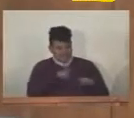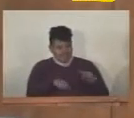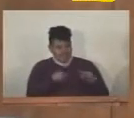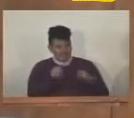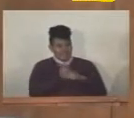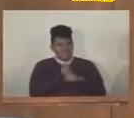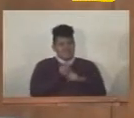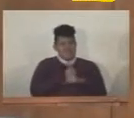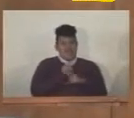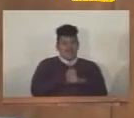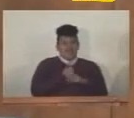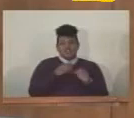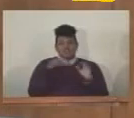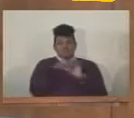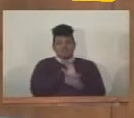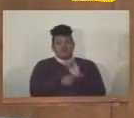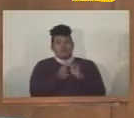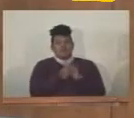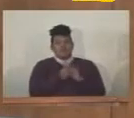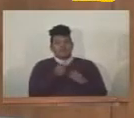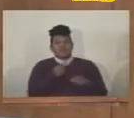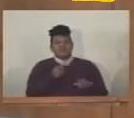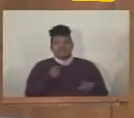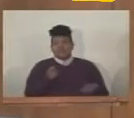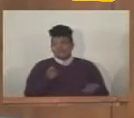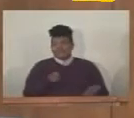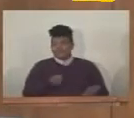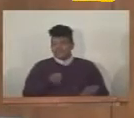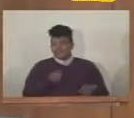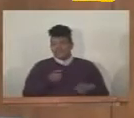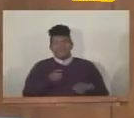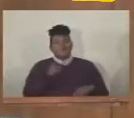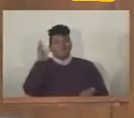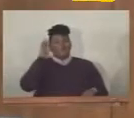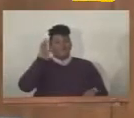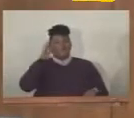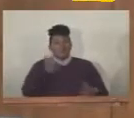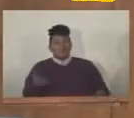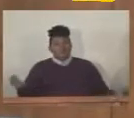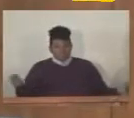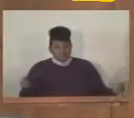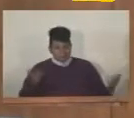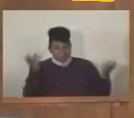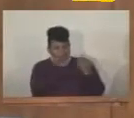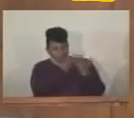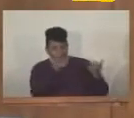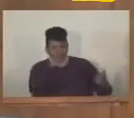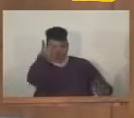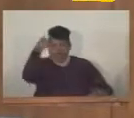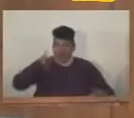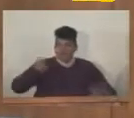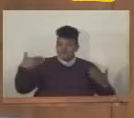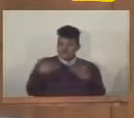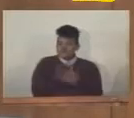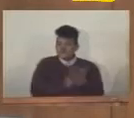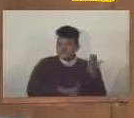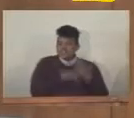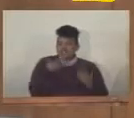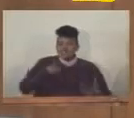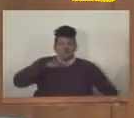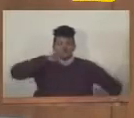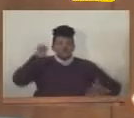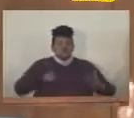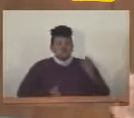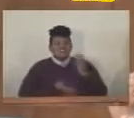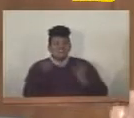very seriously. A responsibility of government is to protect its citizens, and Minister Montague has